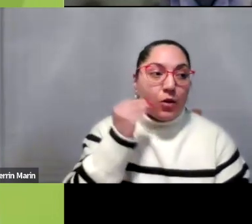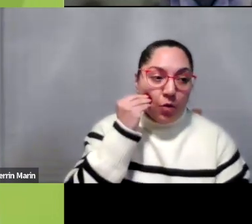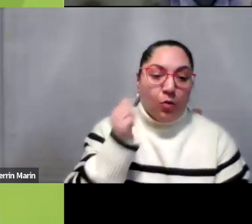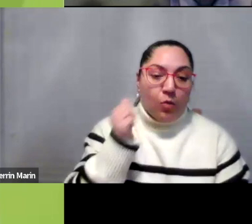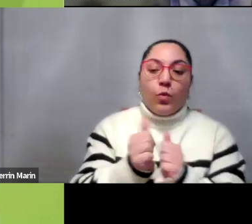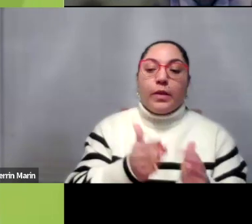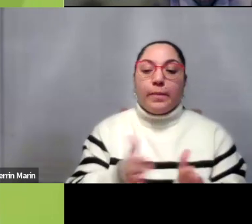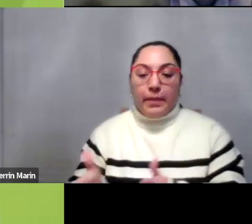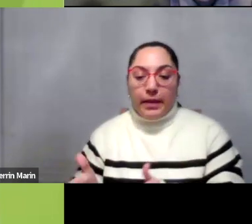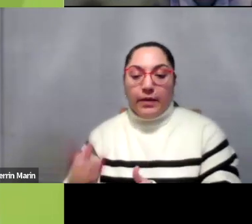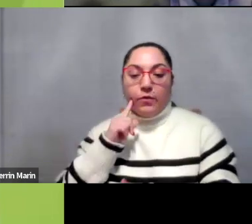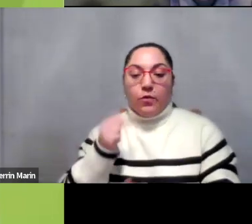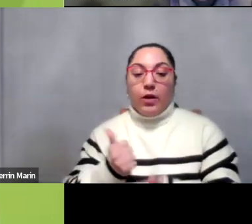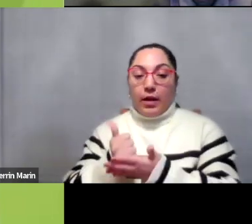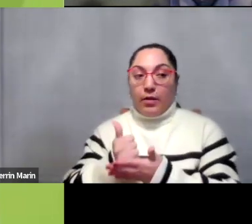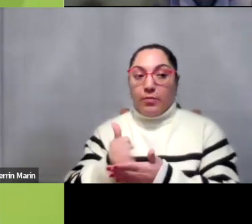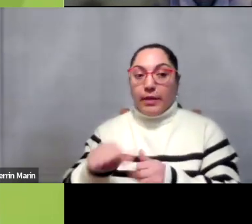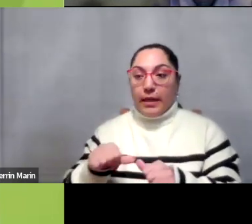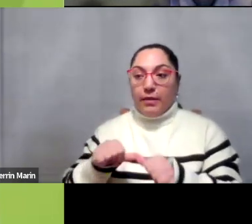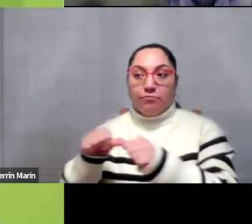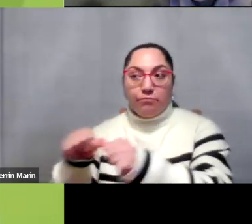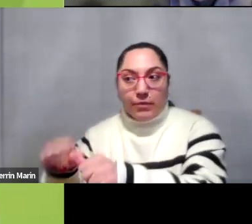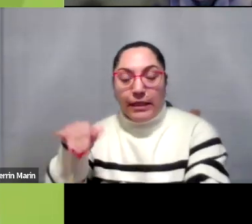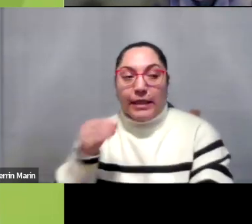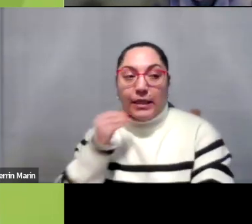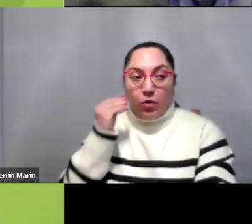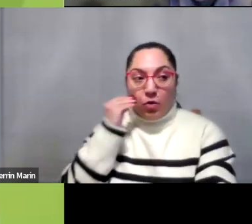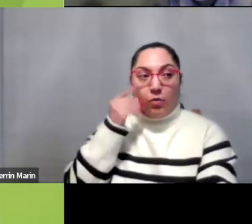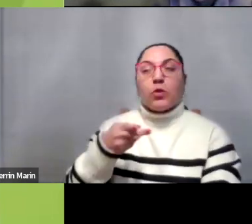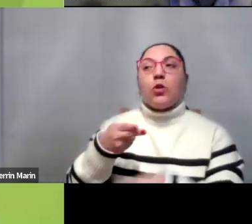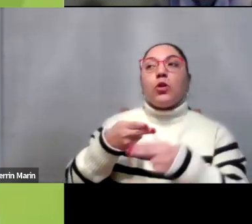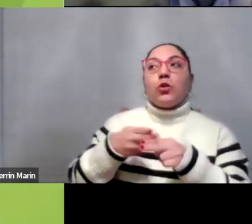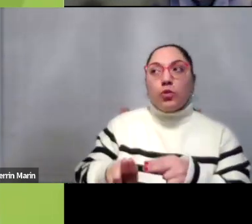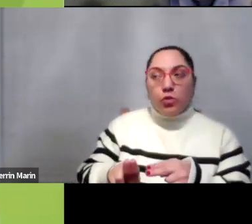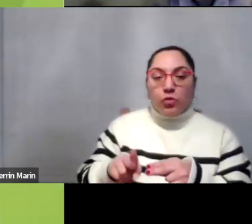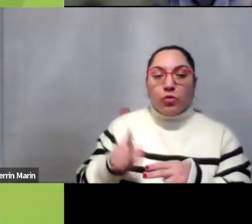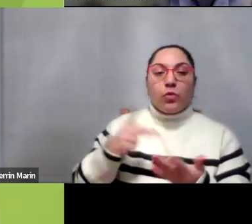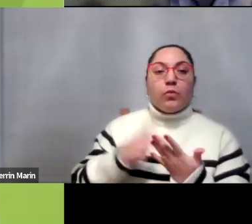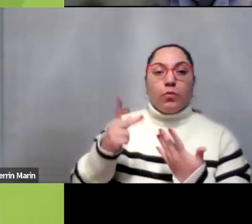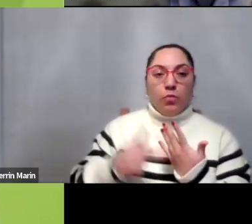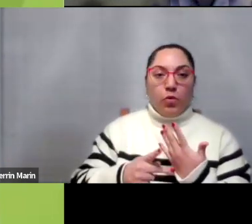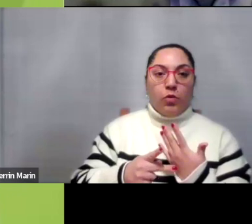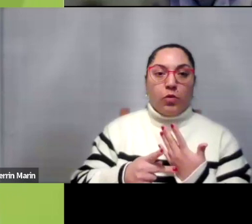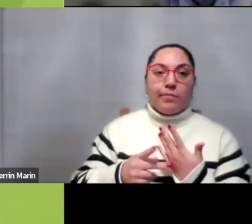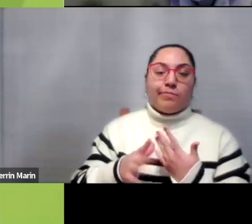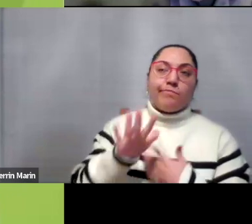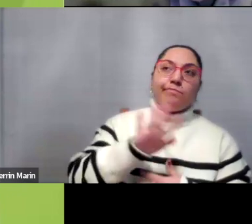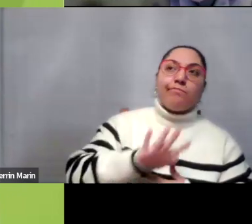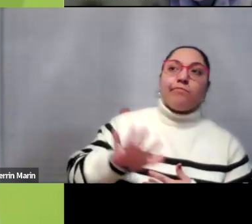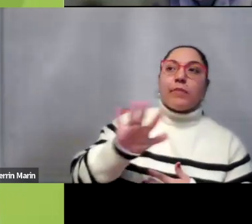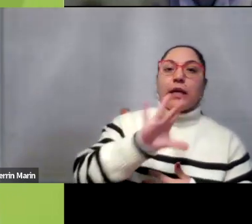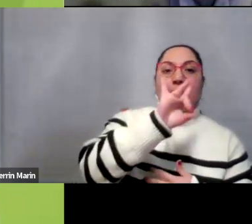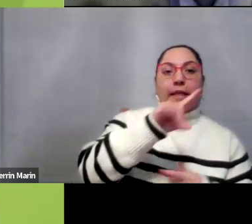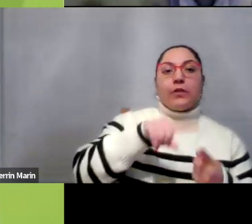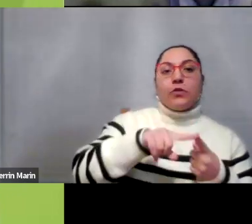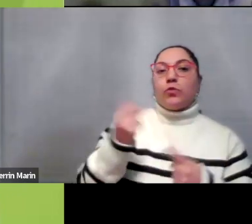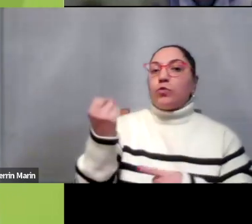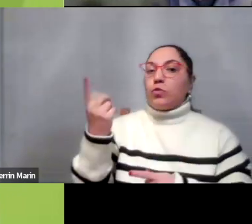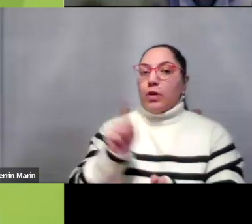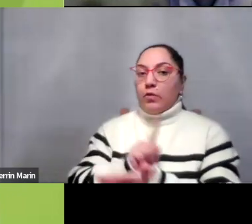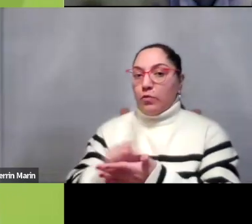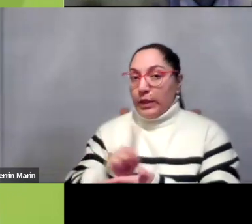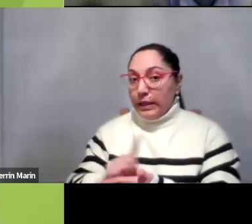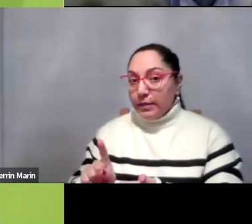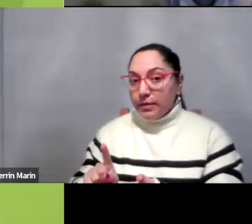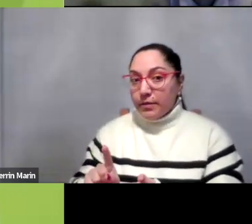plan to help maintain that child in the home. It's a short-term program of about anywhere from about 8 to 12 weeks. Again,